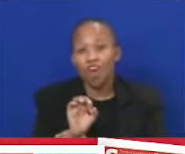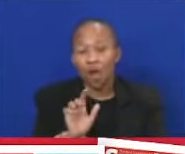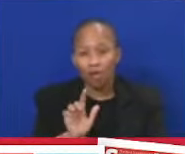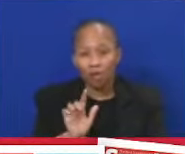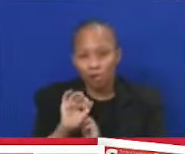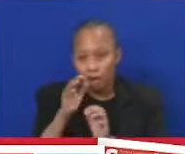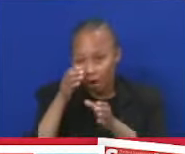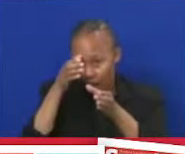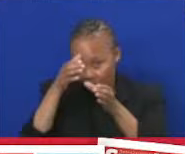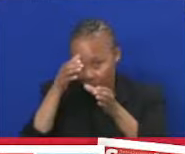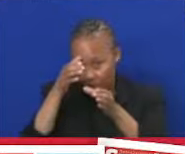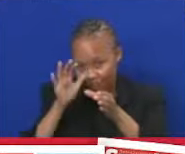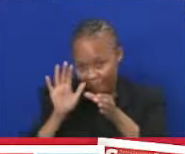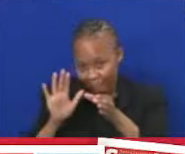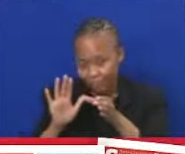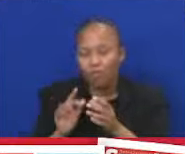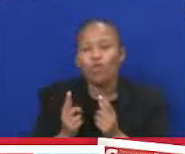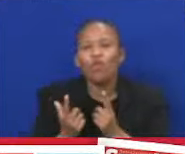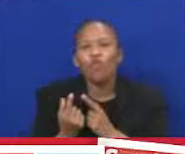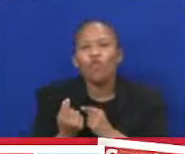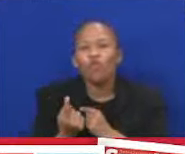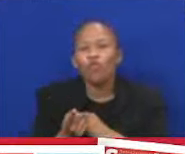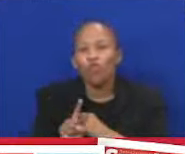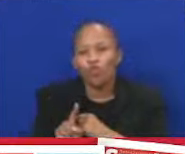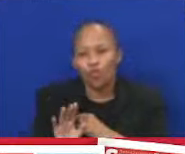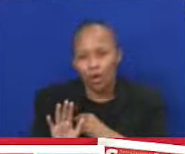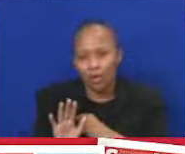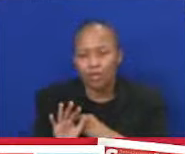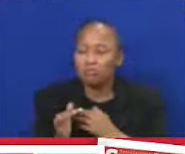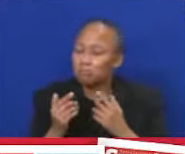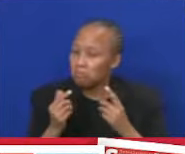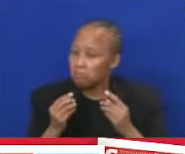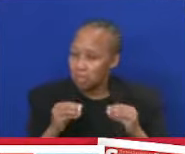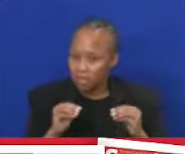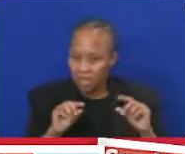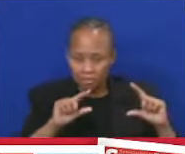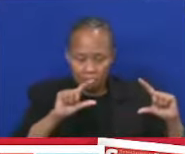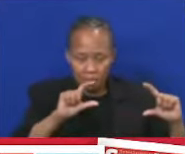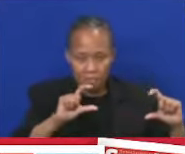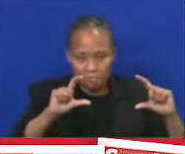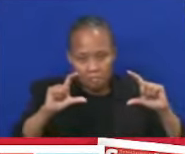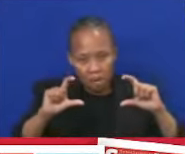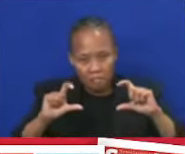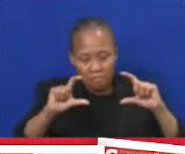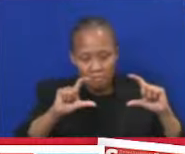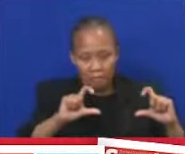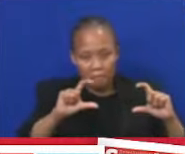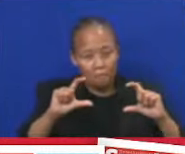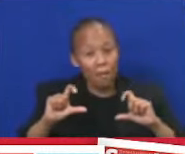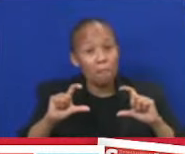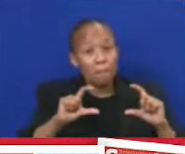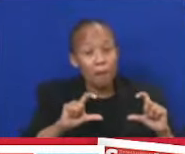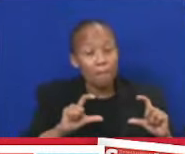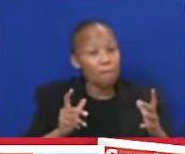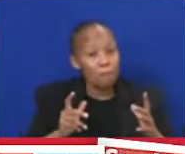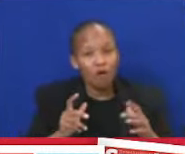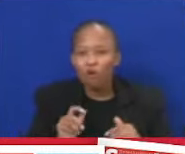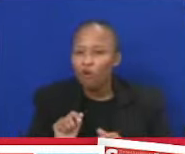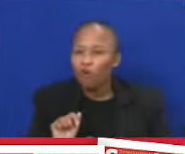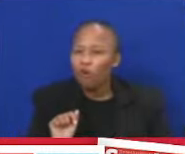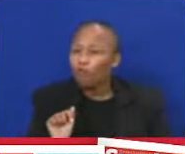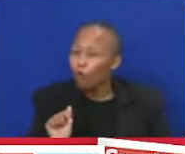was taking photographs of all the evidential